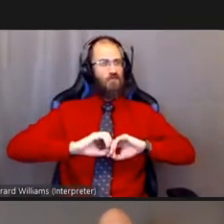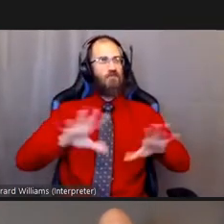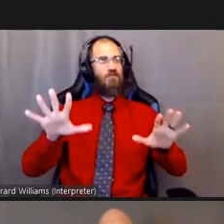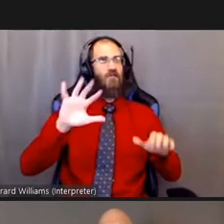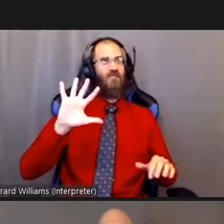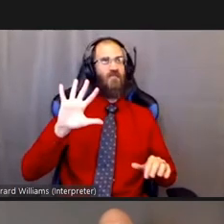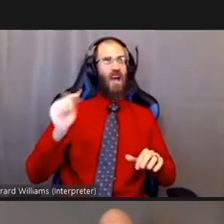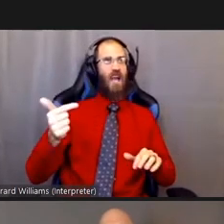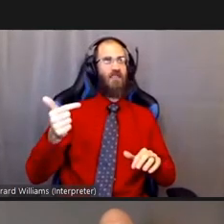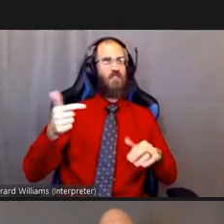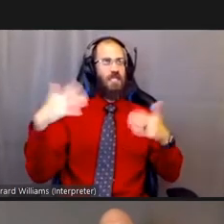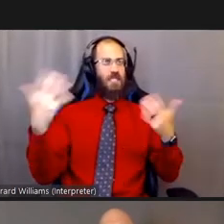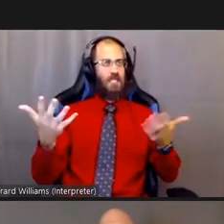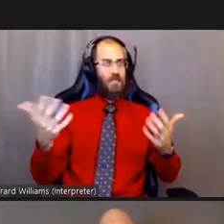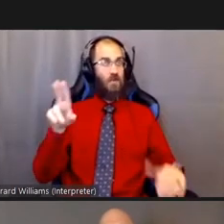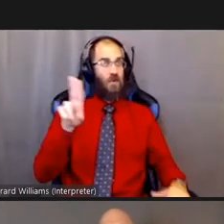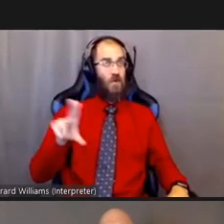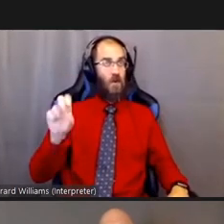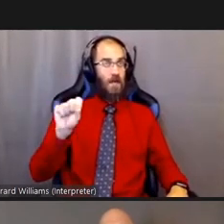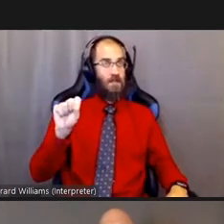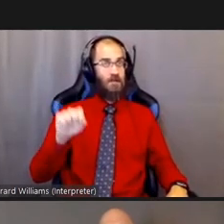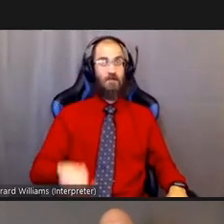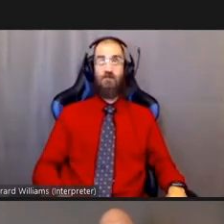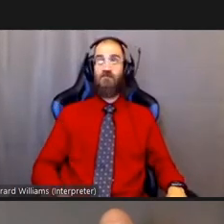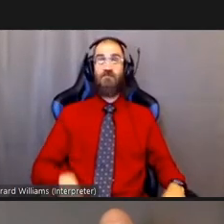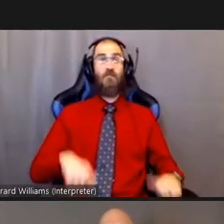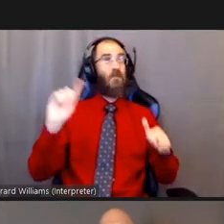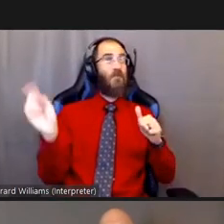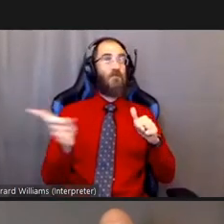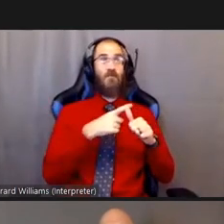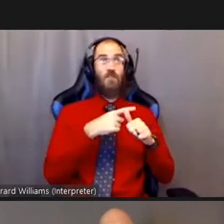U.S. On the first slide,